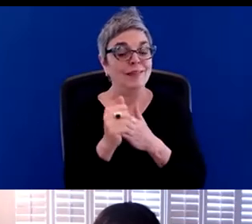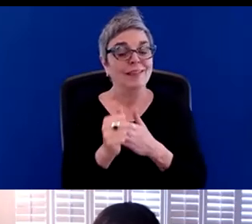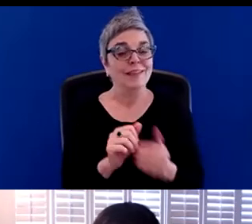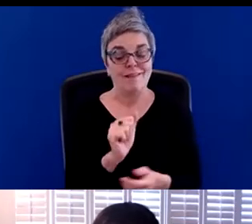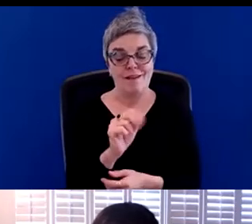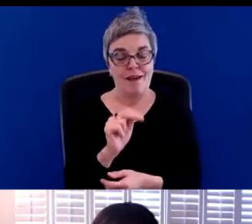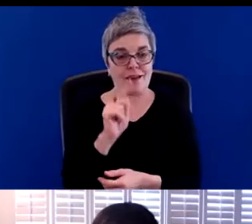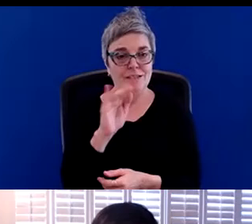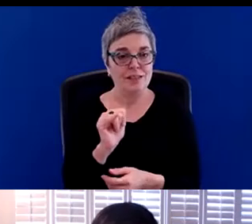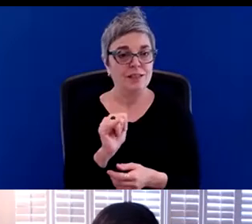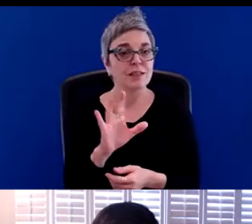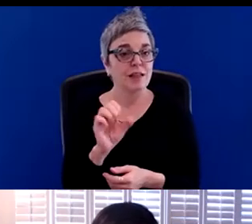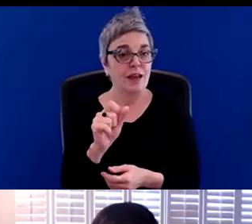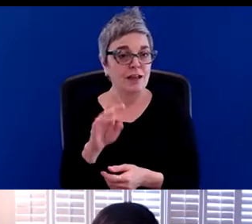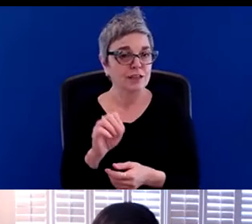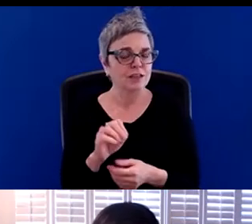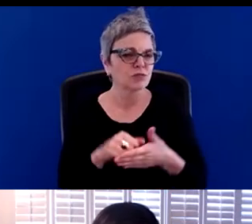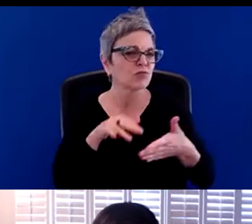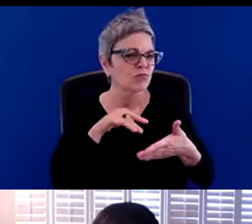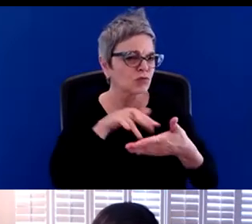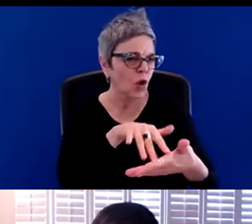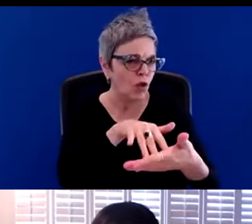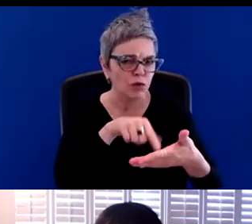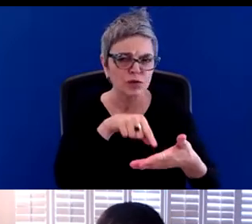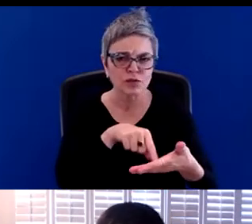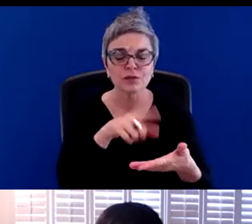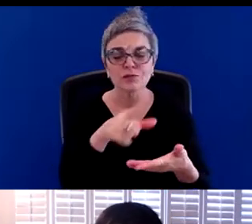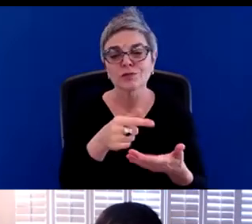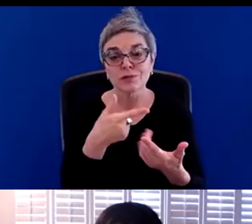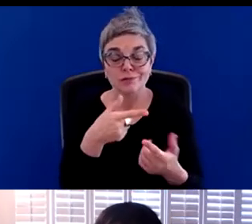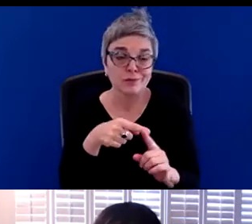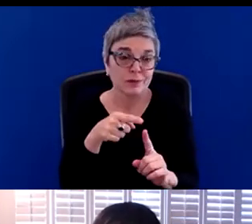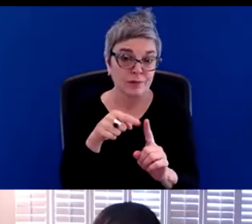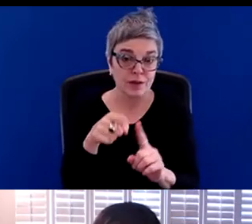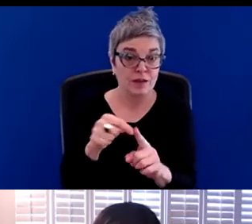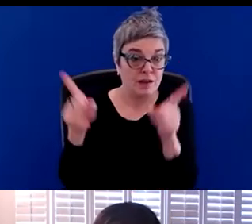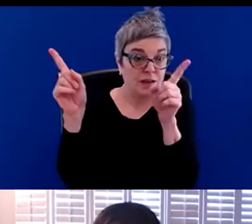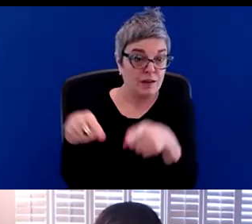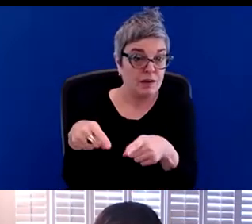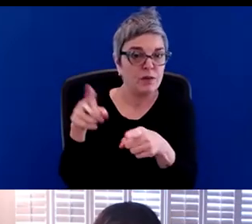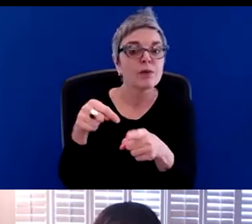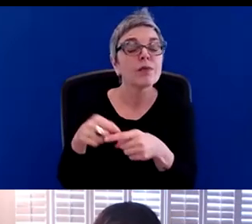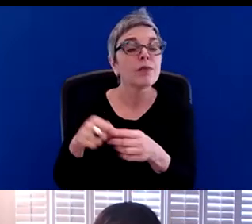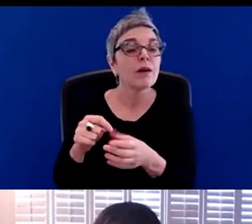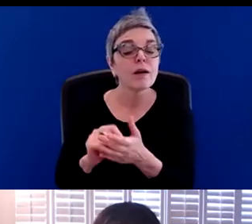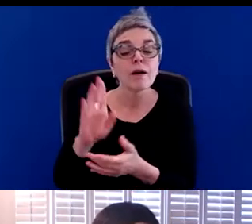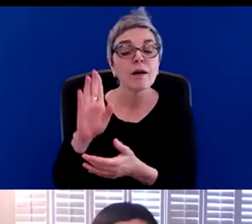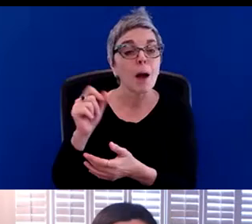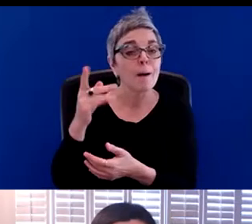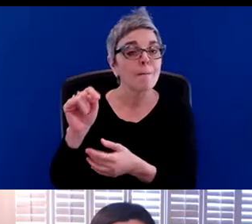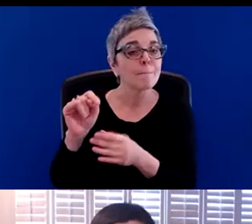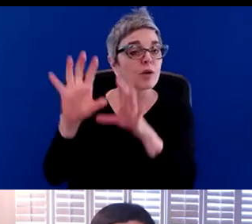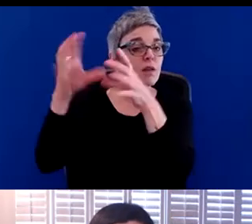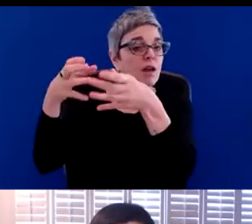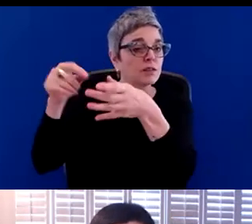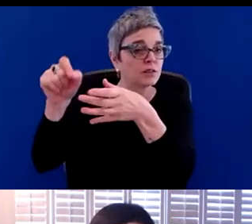out how when it comes to the social sciences in India, the upper caste scholars always have